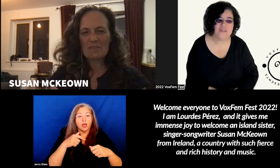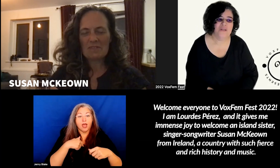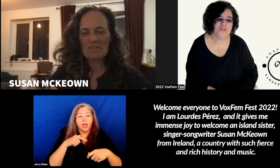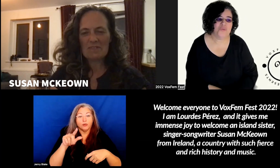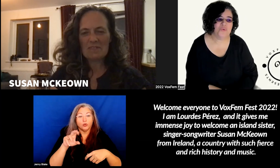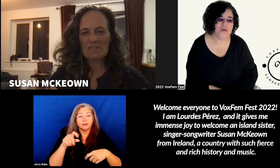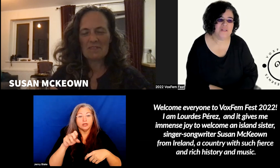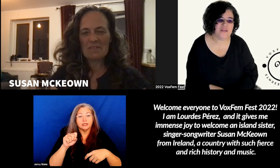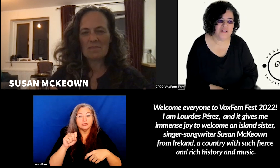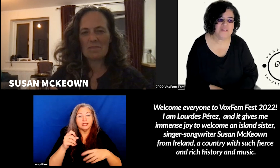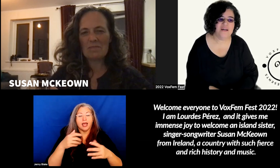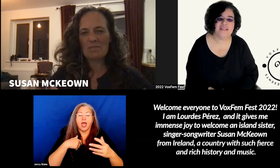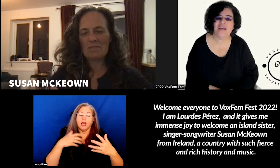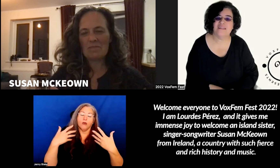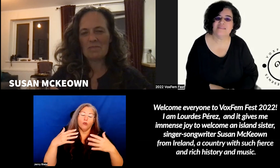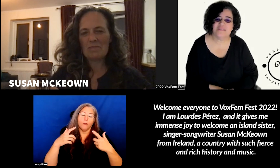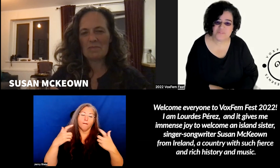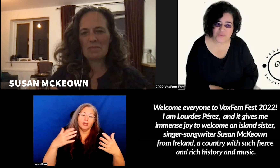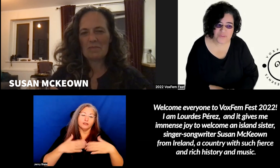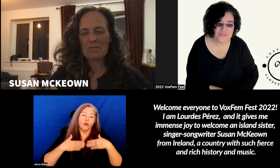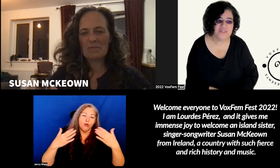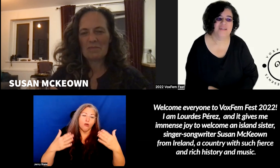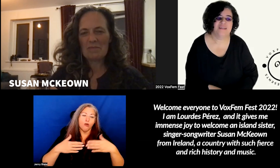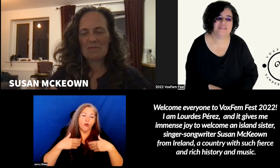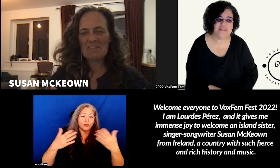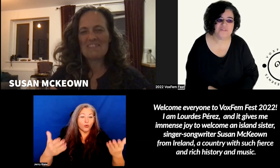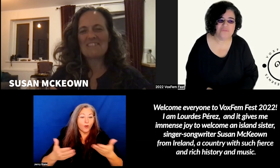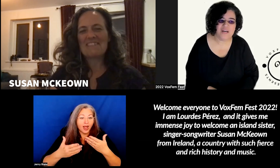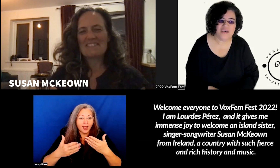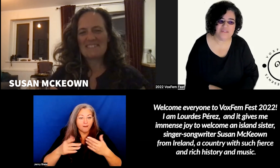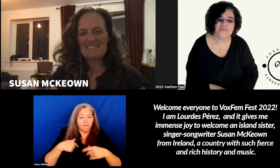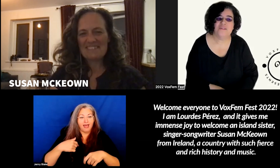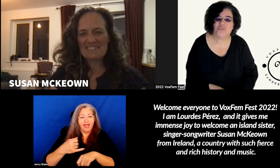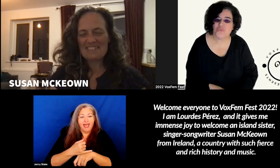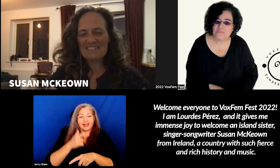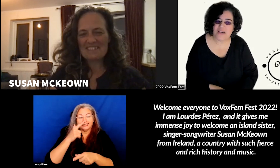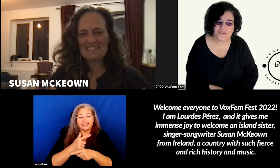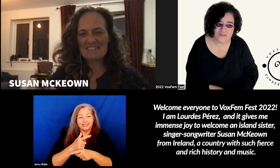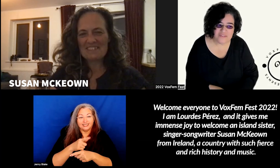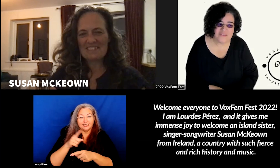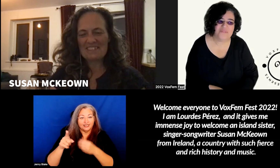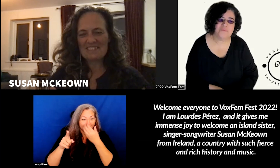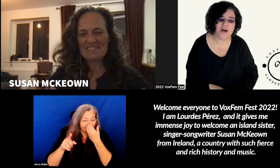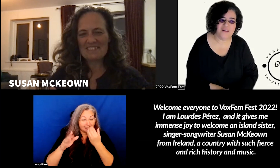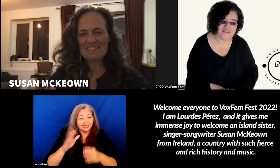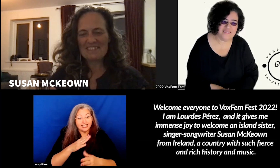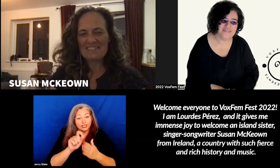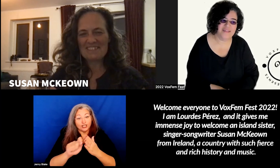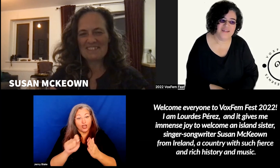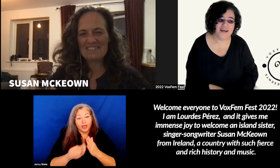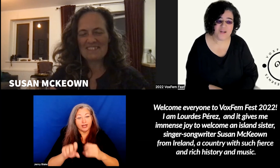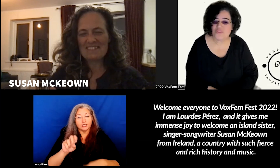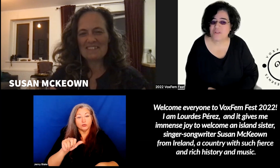joy to welcome an island sister, singer-songwriter Susan McKeown from